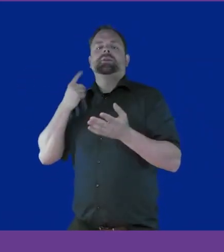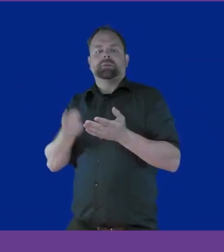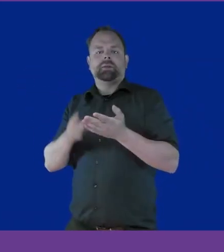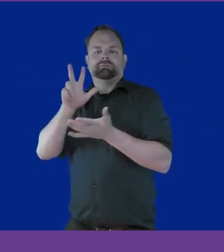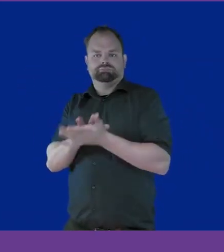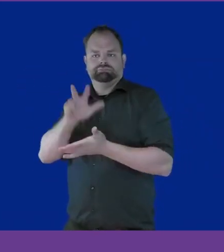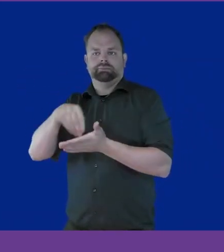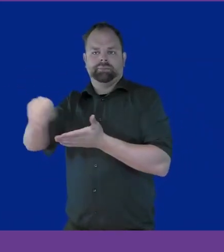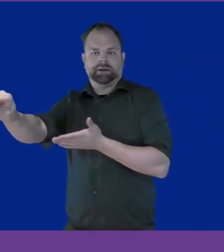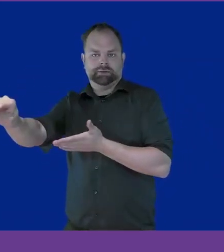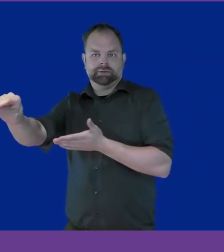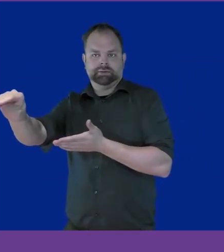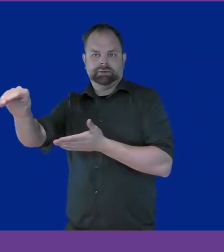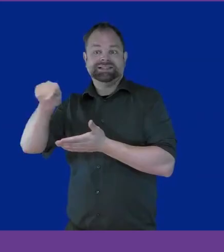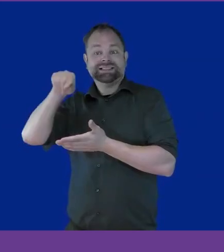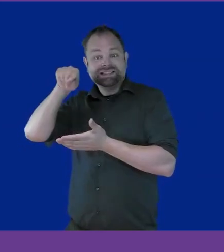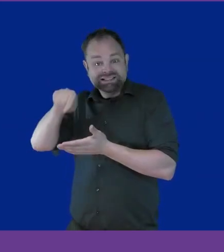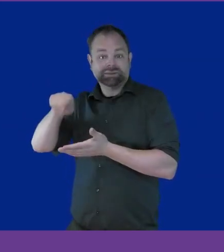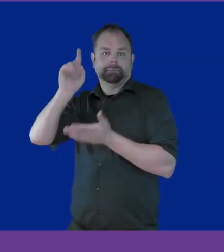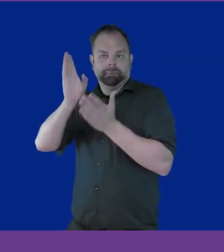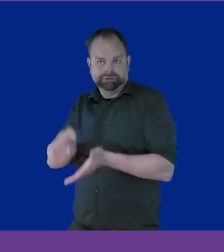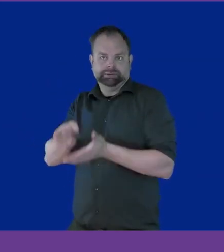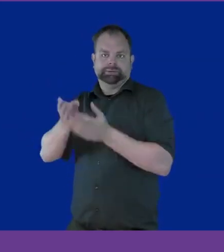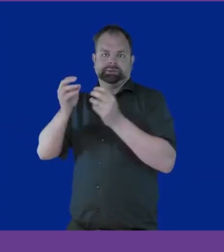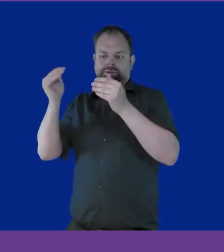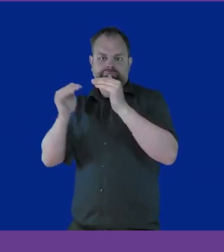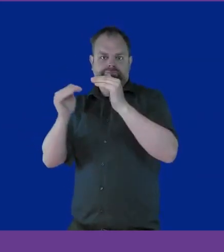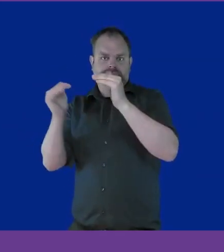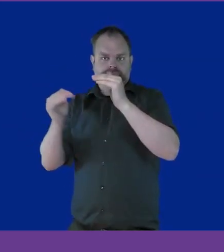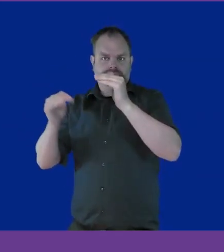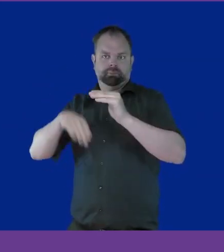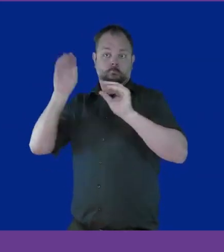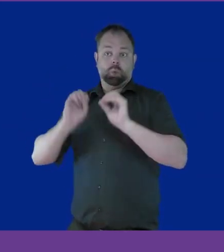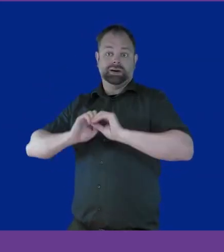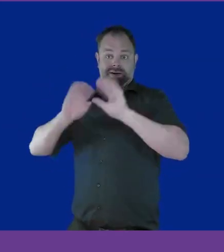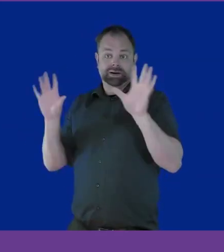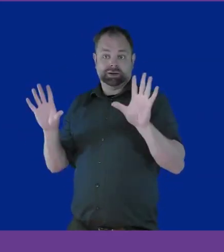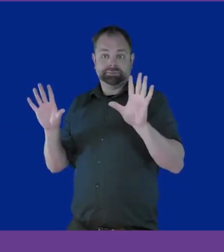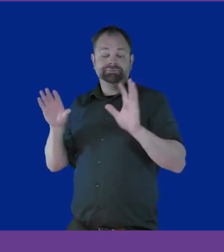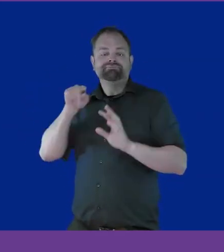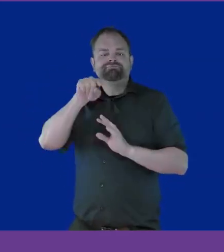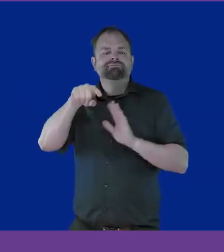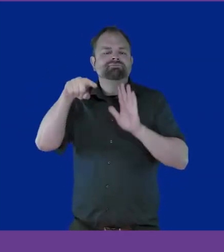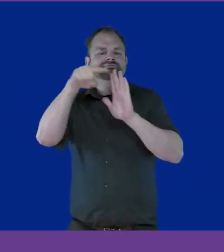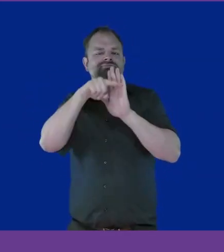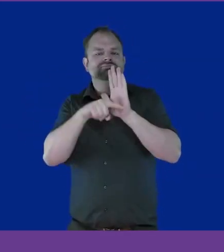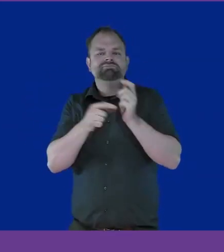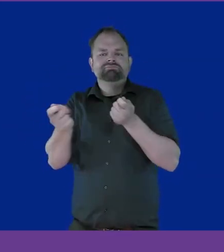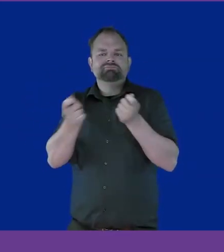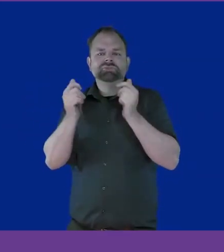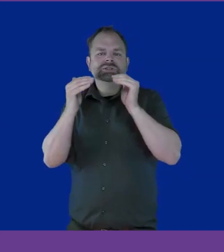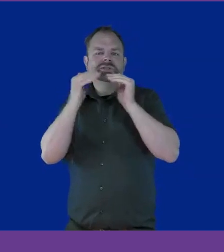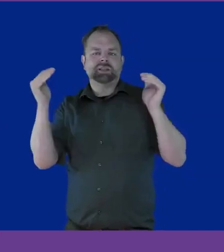Authority, in level 2 requirements. But when doing so, of course, all the other legal